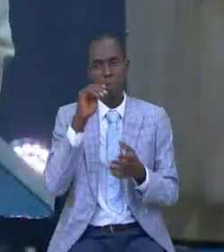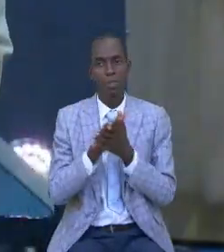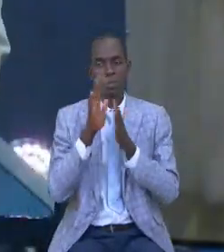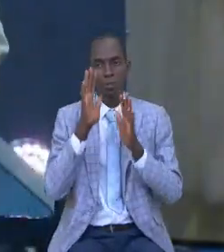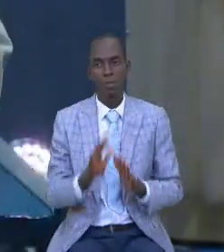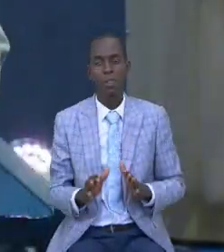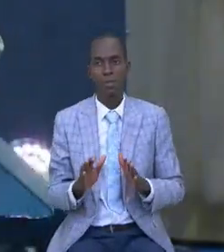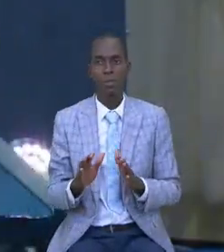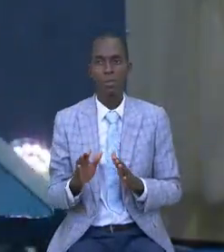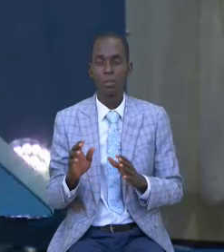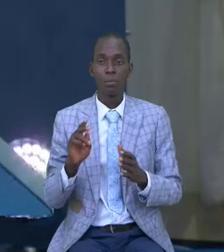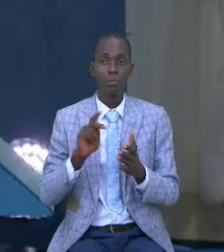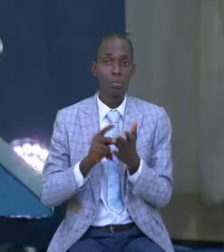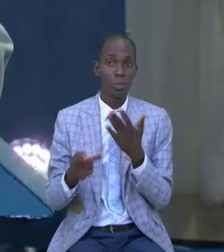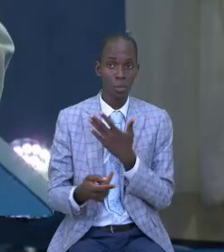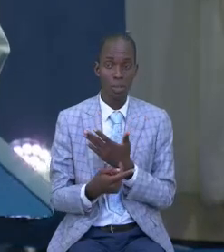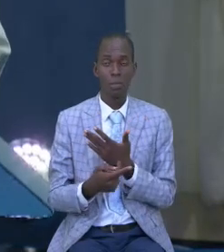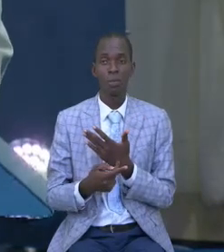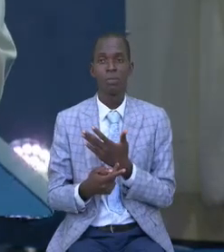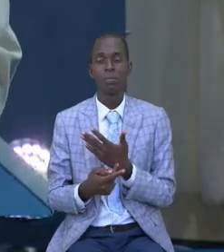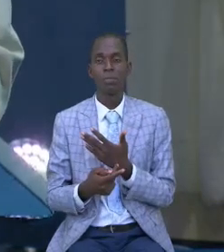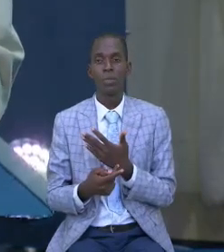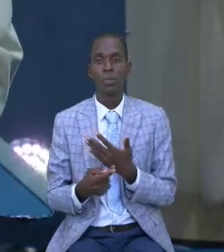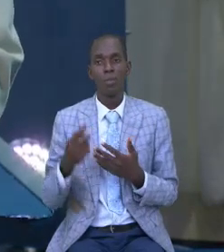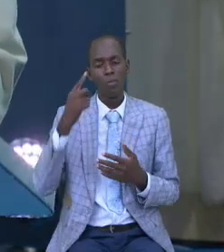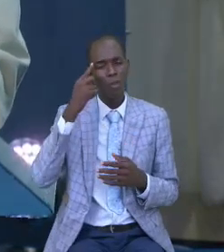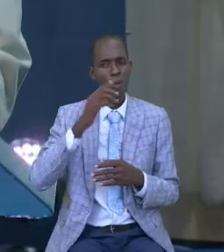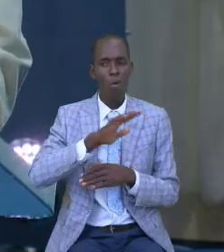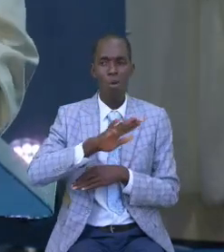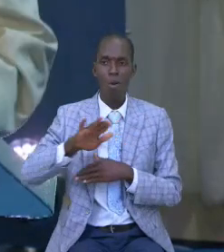and special banquet for all